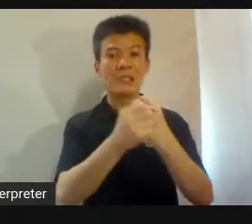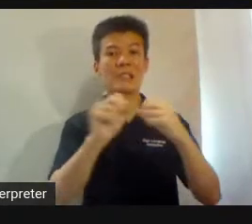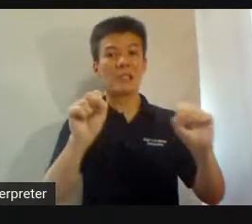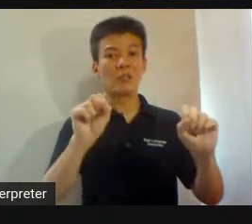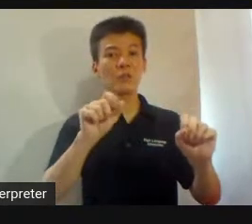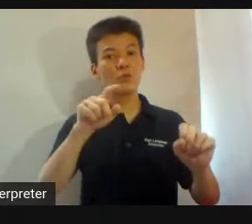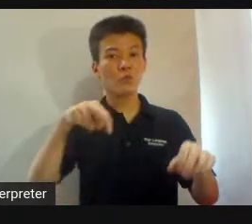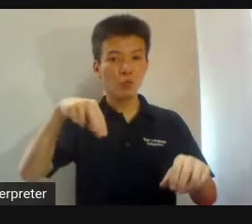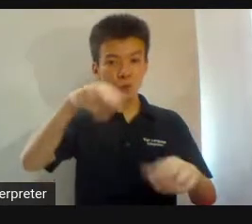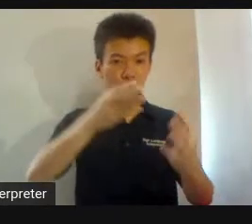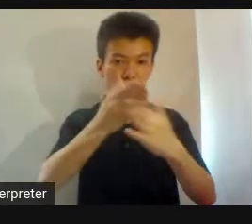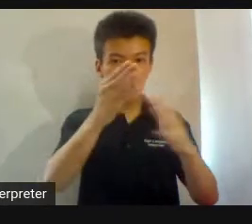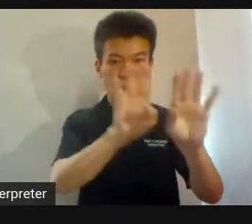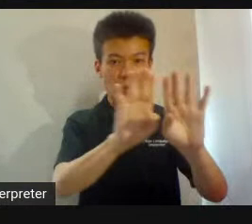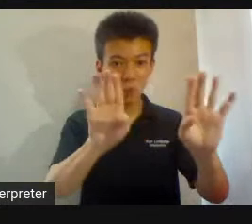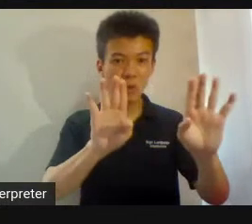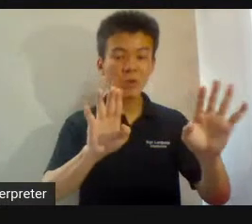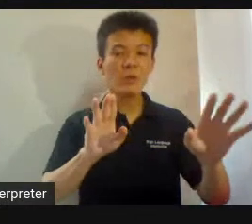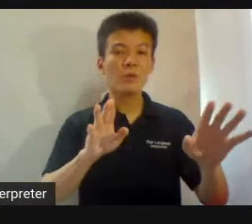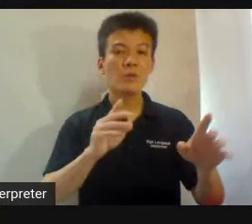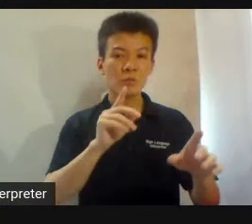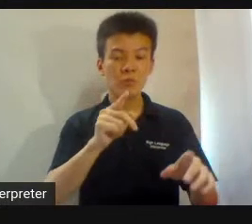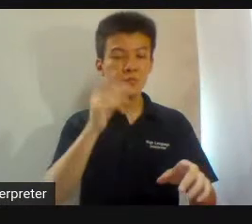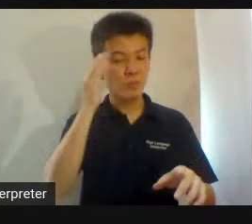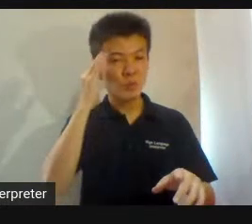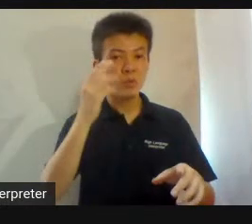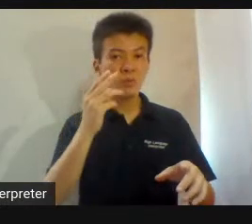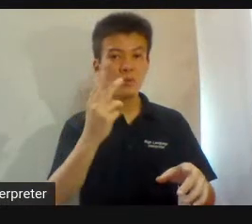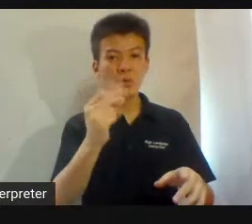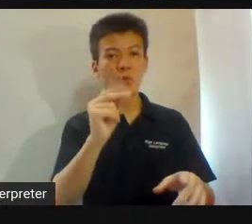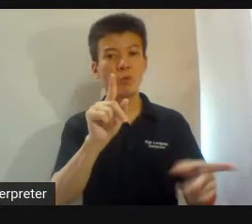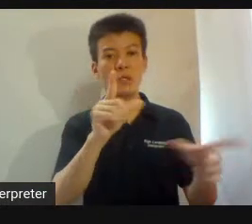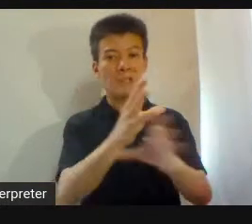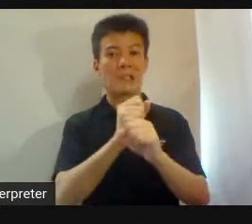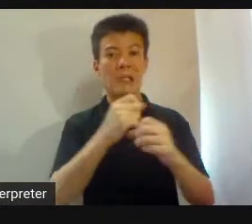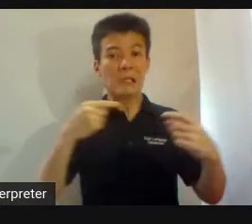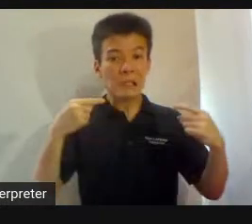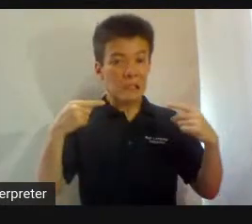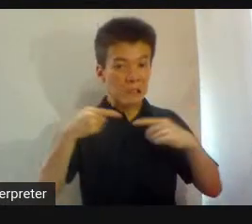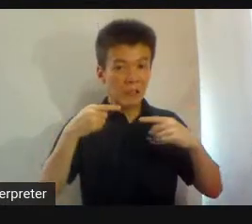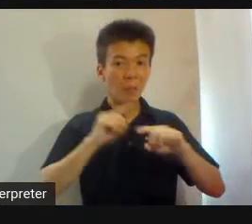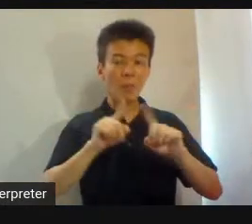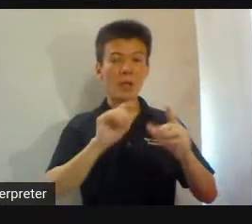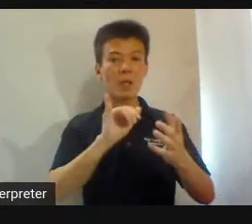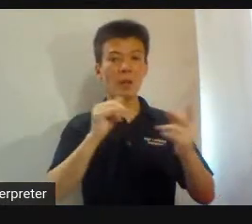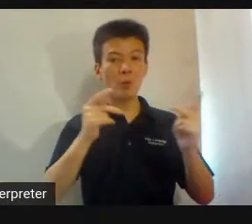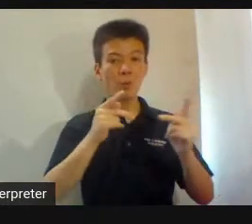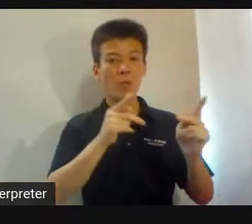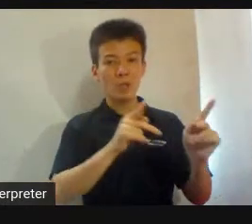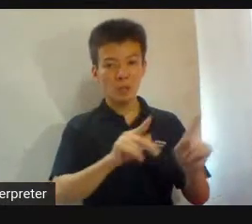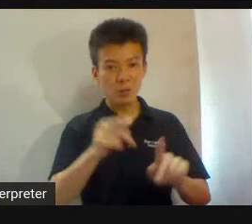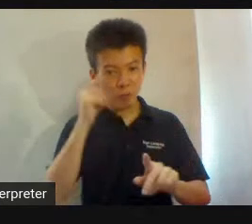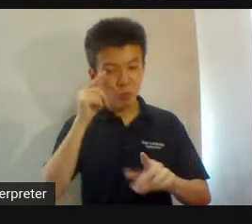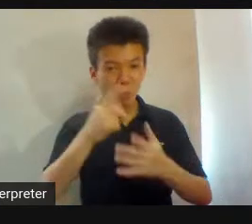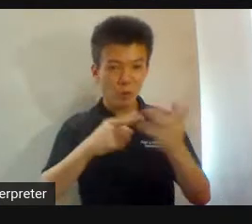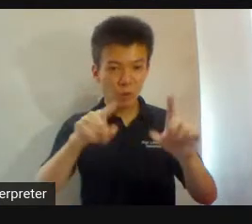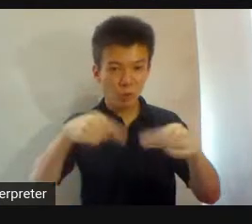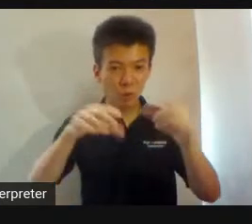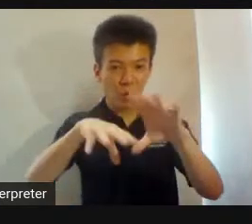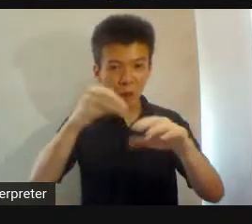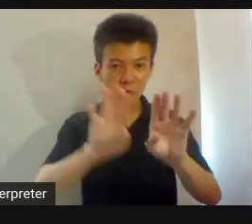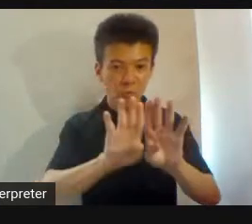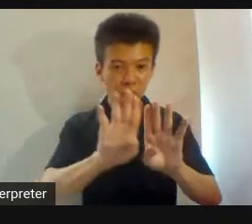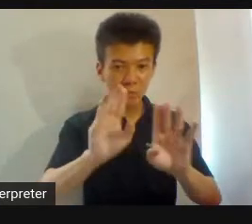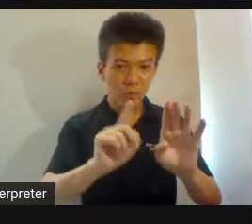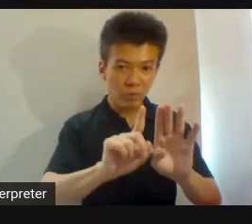walk through that door, but truly nobody gets hurt. It's really that, but it prepares you for what happens when you go up that door. So